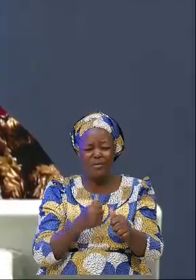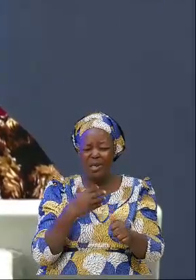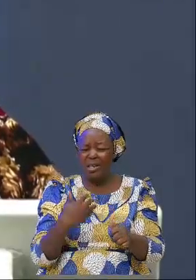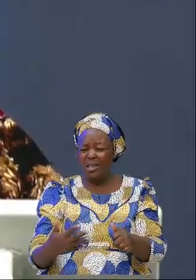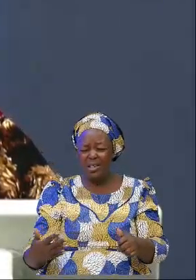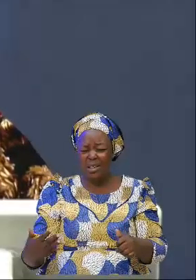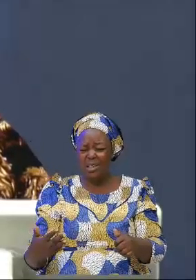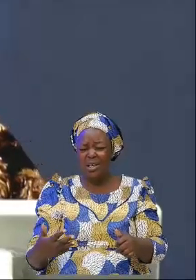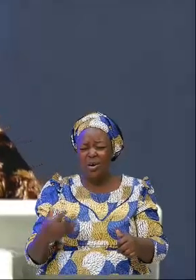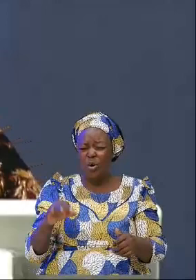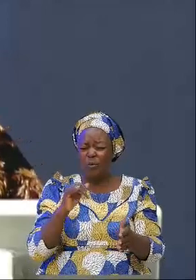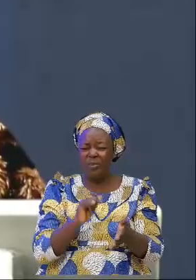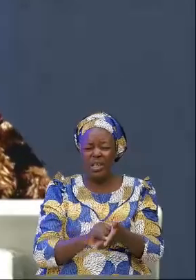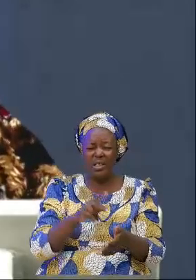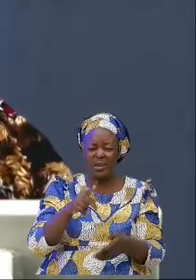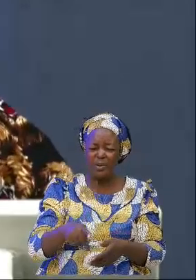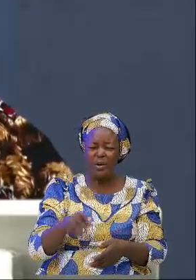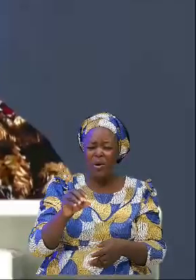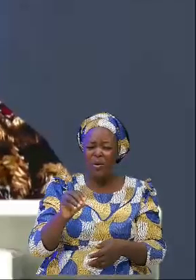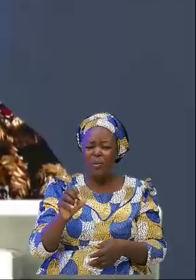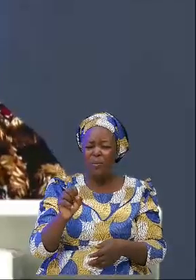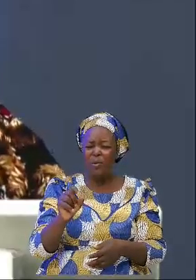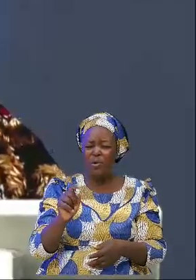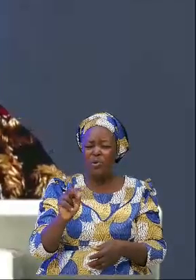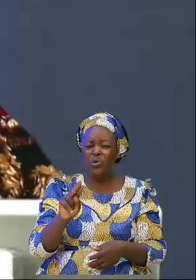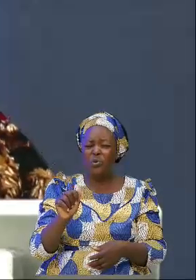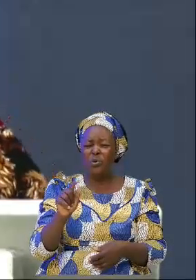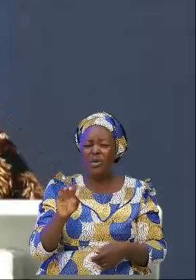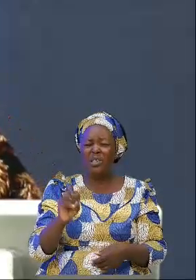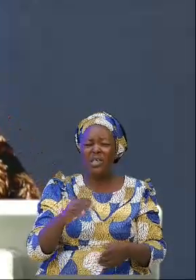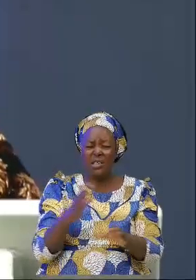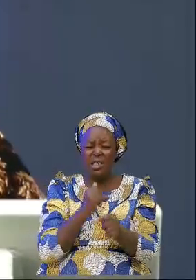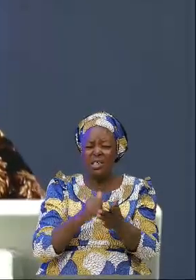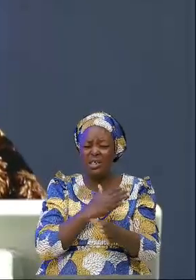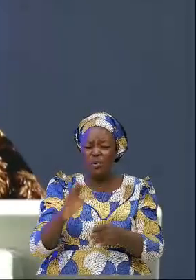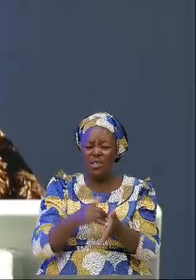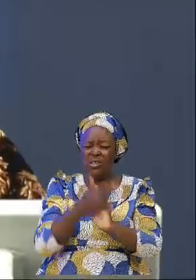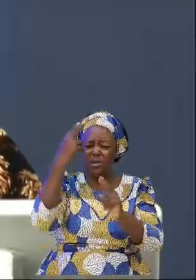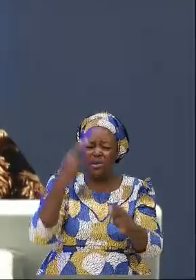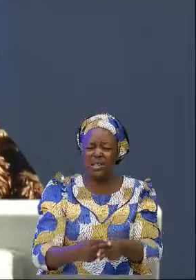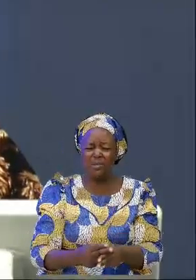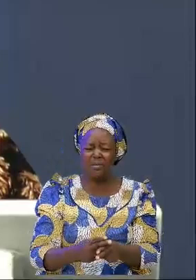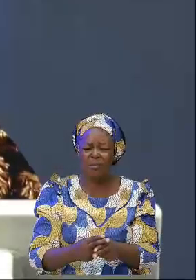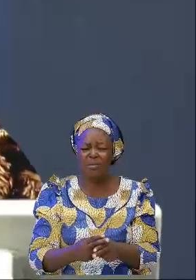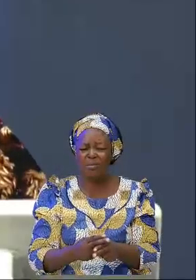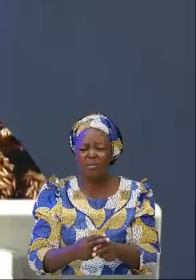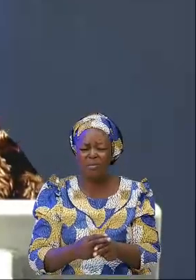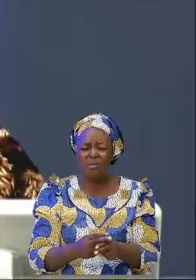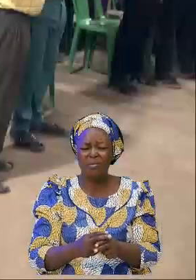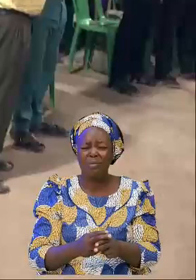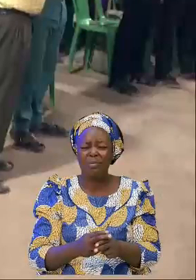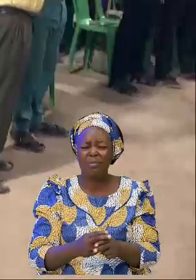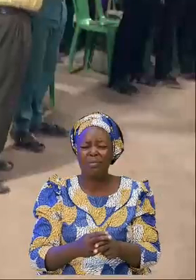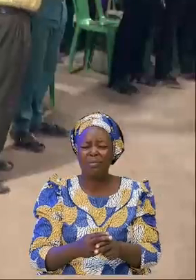appearance, every symptom of that prostrate, take it away in